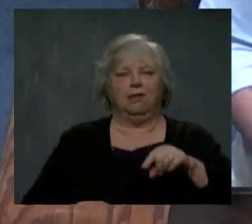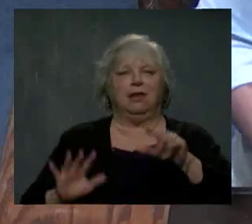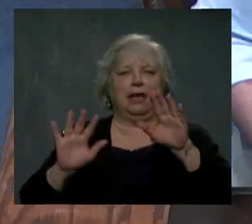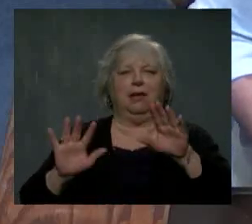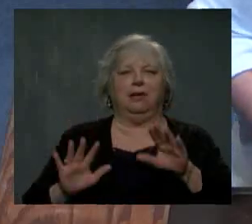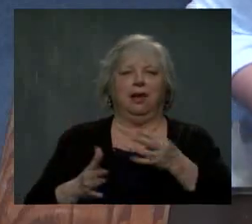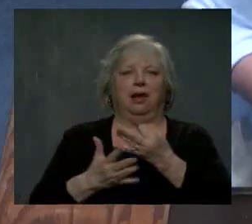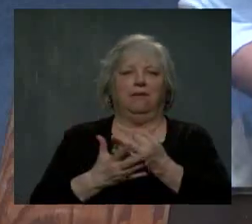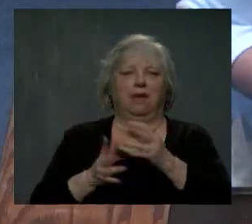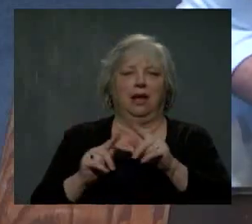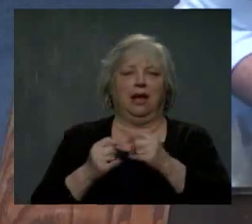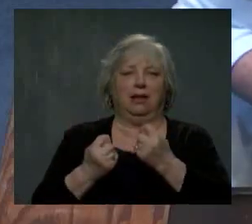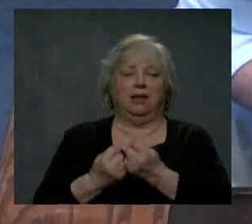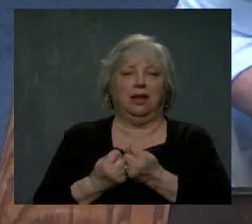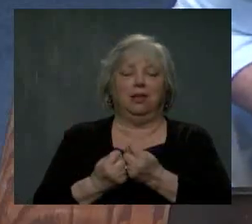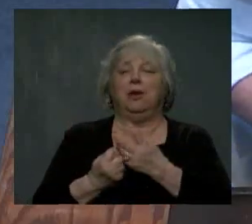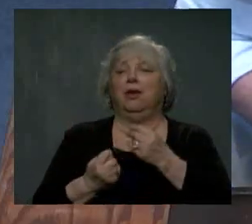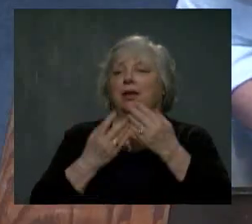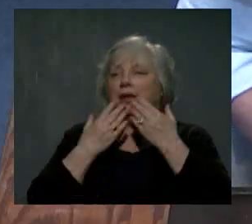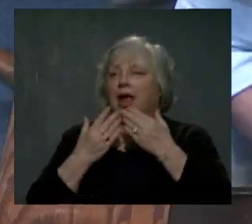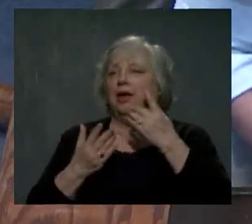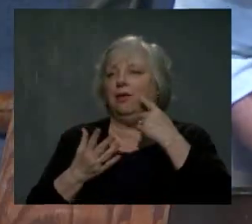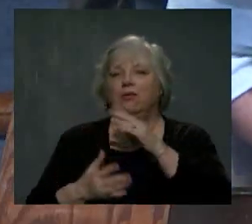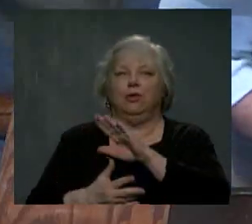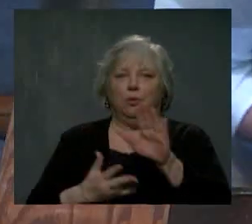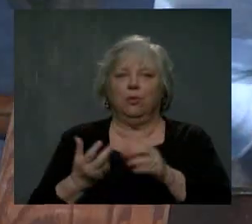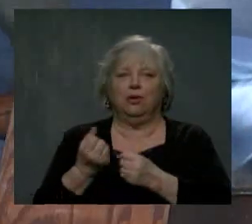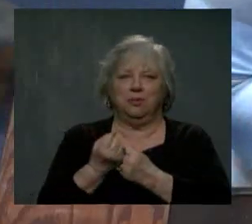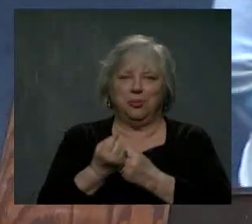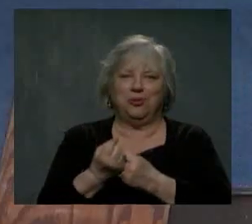outstanding finance team, and thank you for your support.